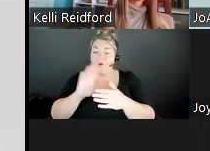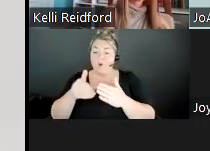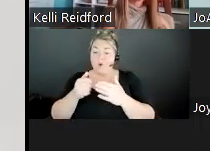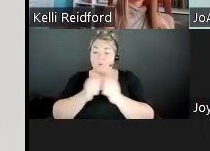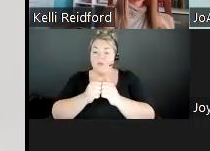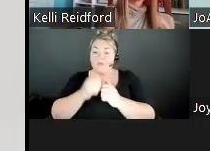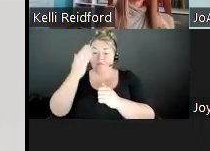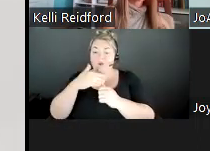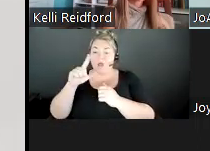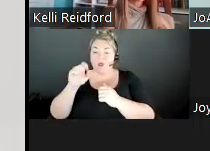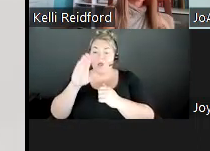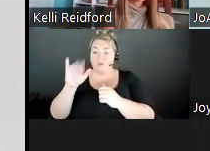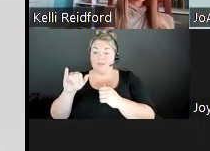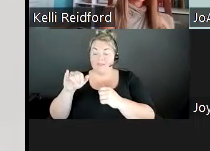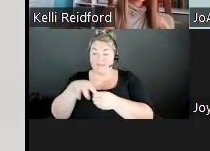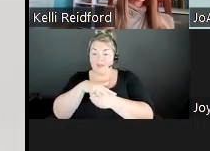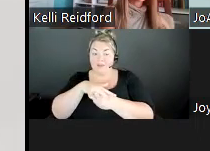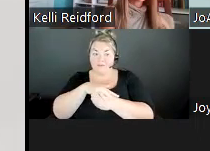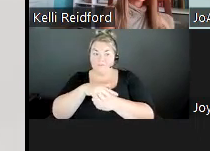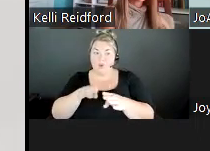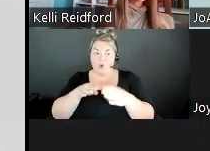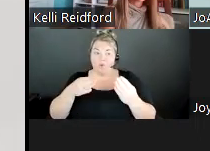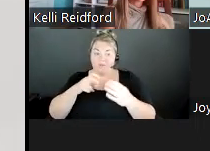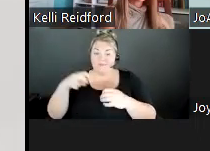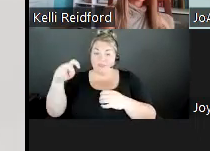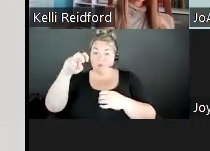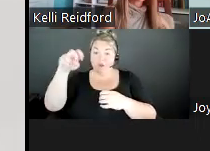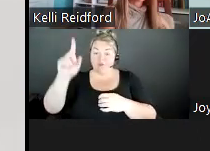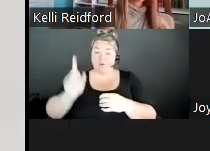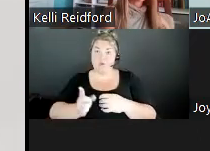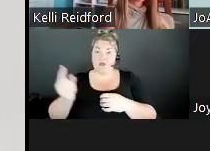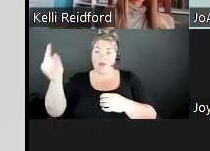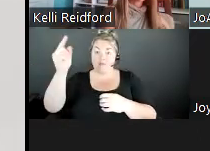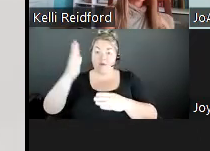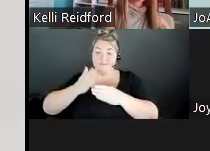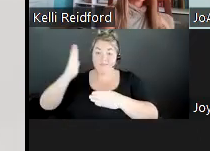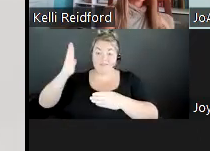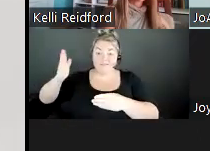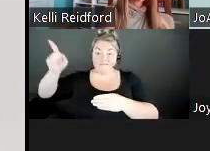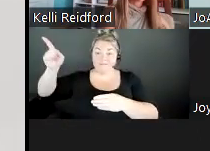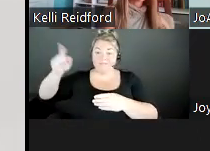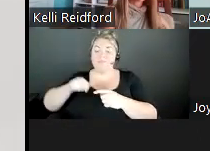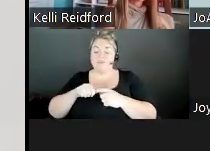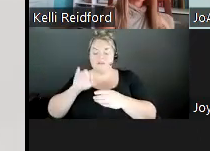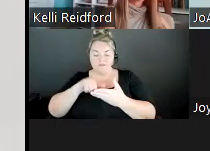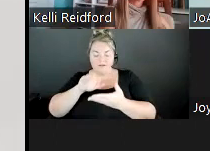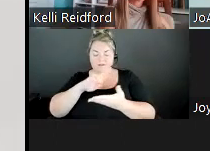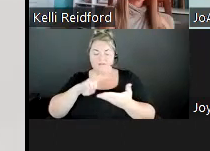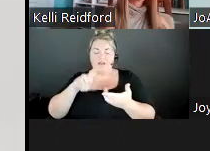front lobby area. Our open stairwell goes up over here on the side. That's